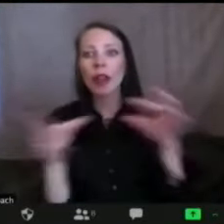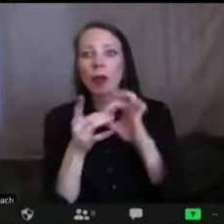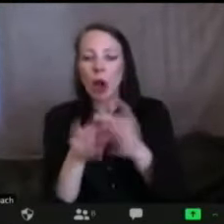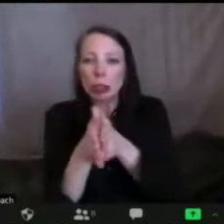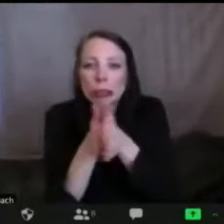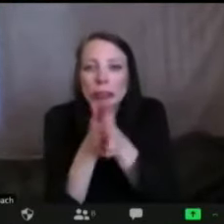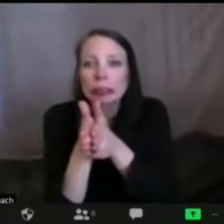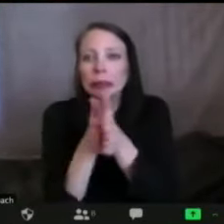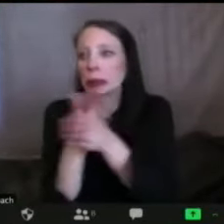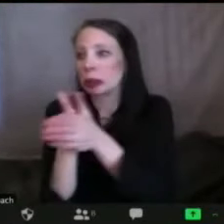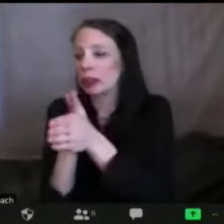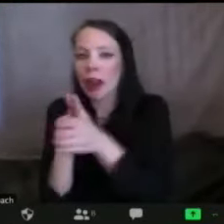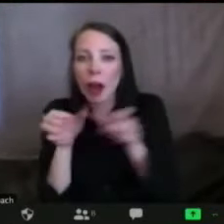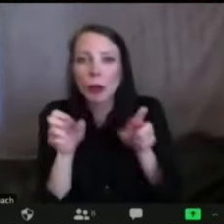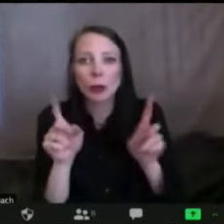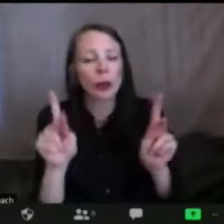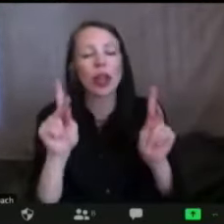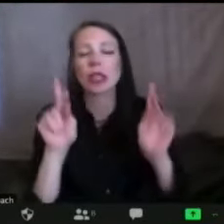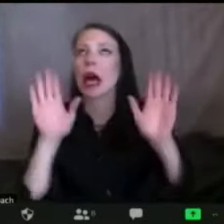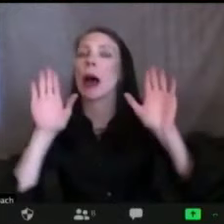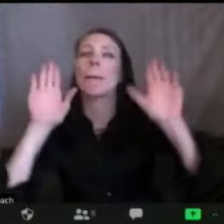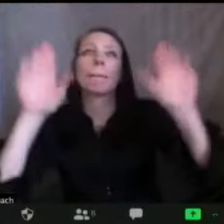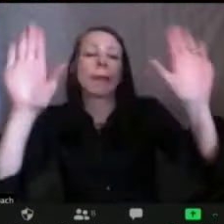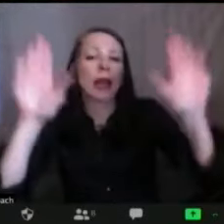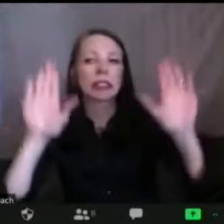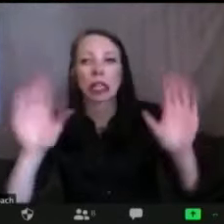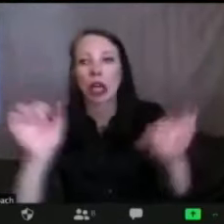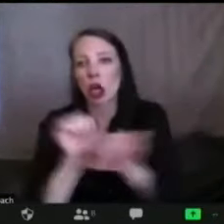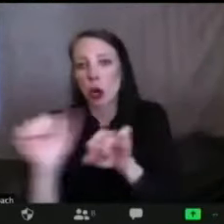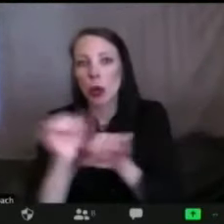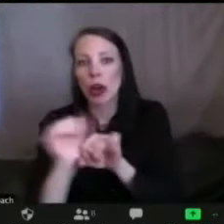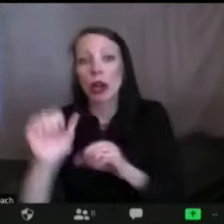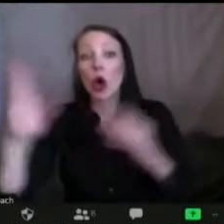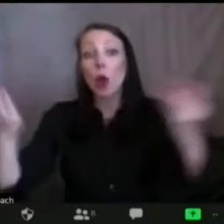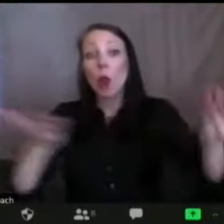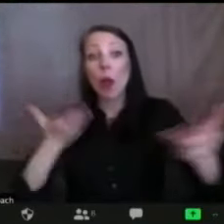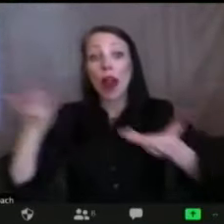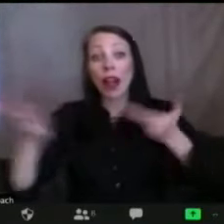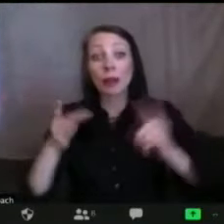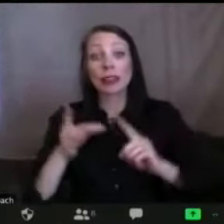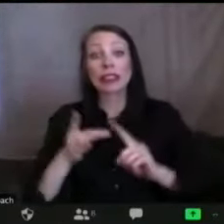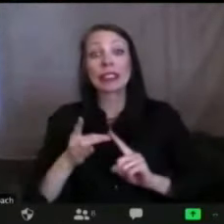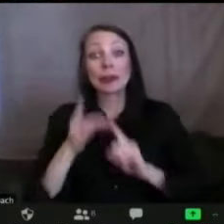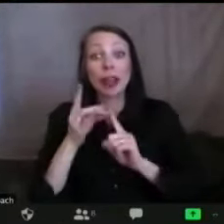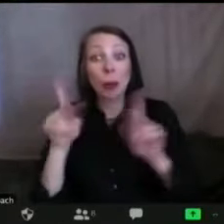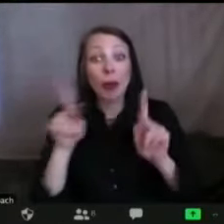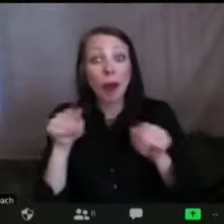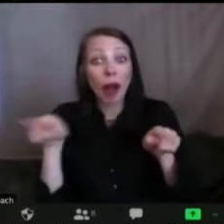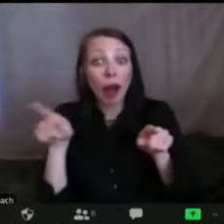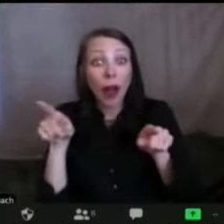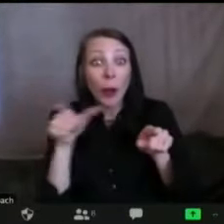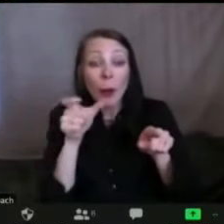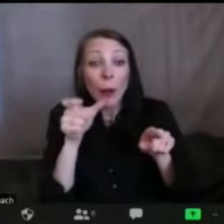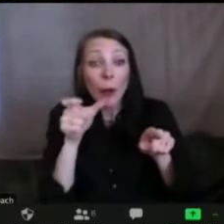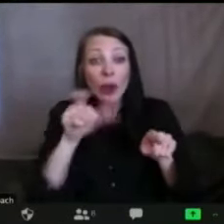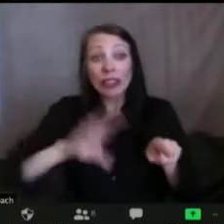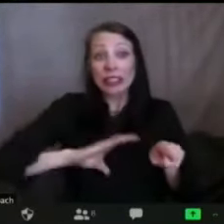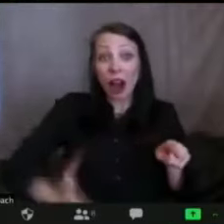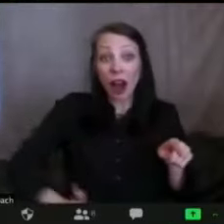and opportunity. It's truly incredible. Please join me in welcoming our special guests, Tung